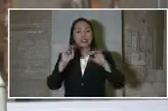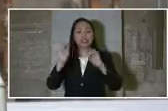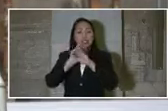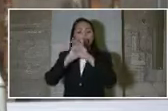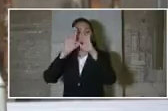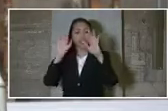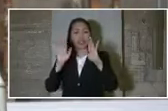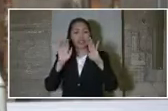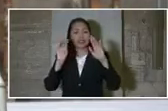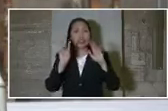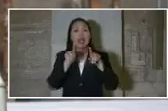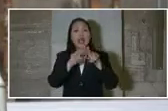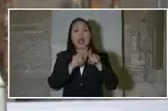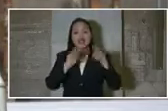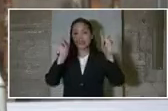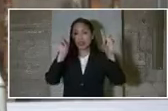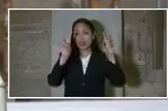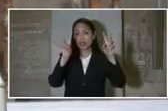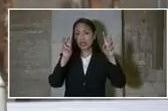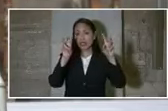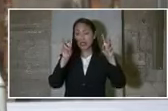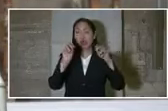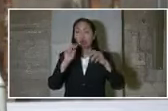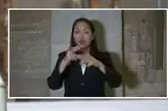and a name for us,